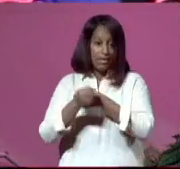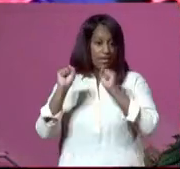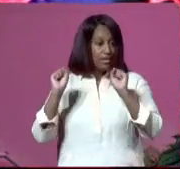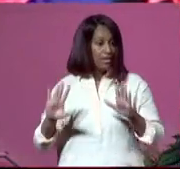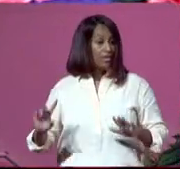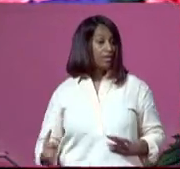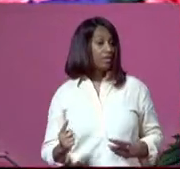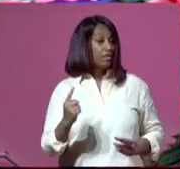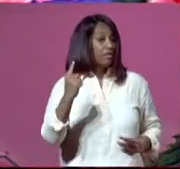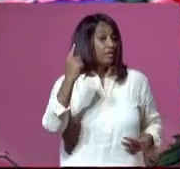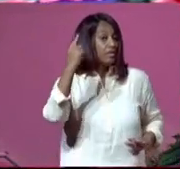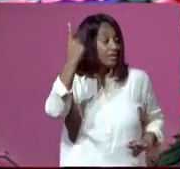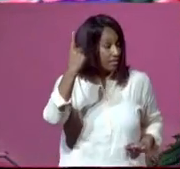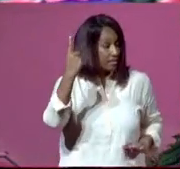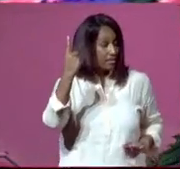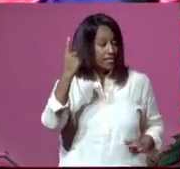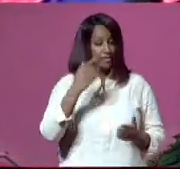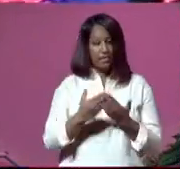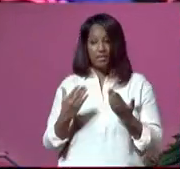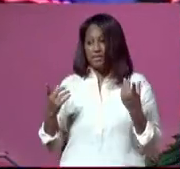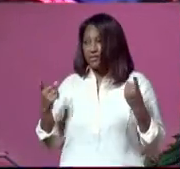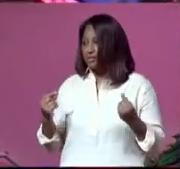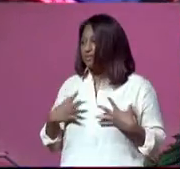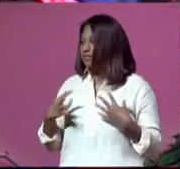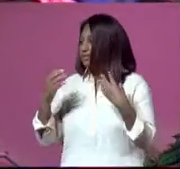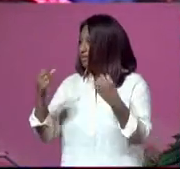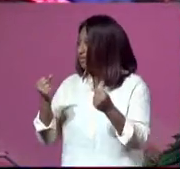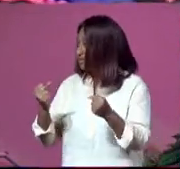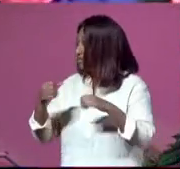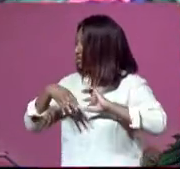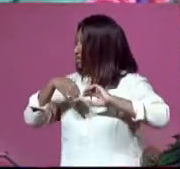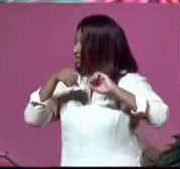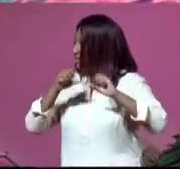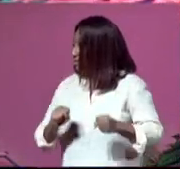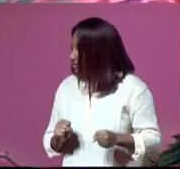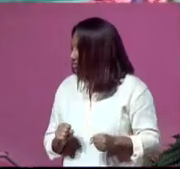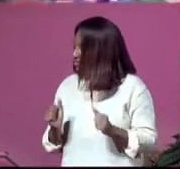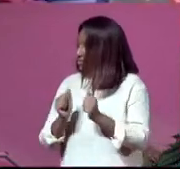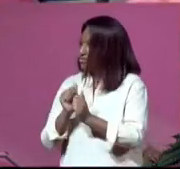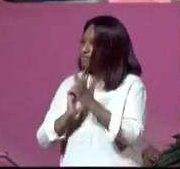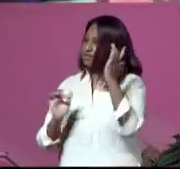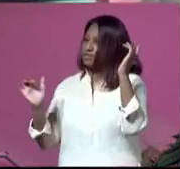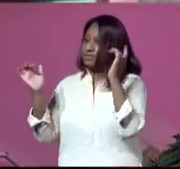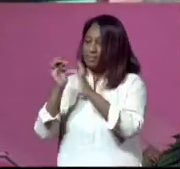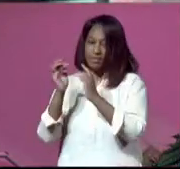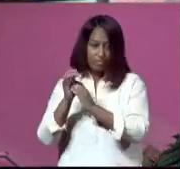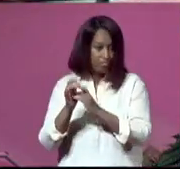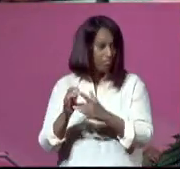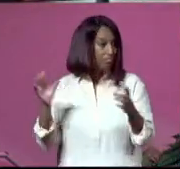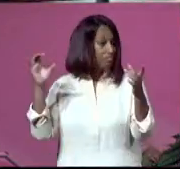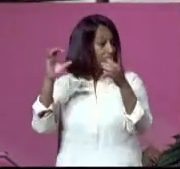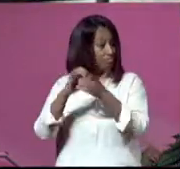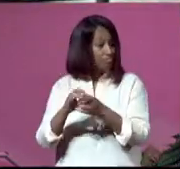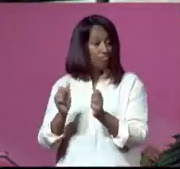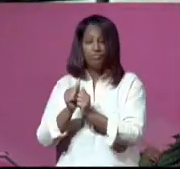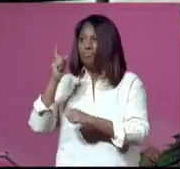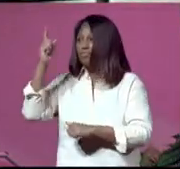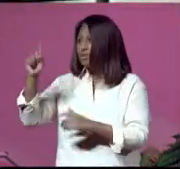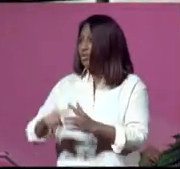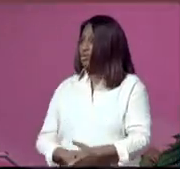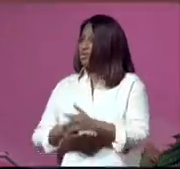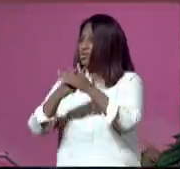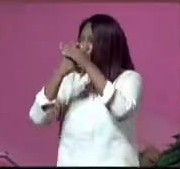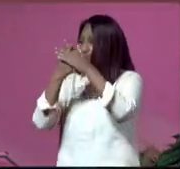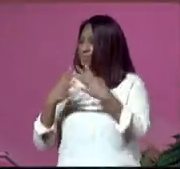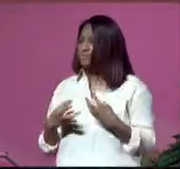be the first step in the healing of brokenness. Because it is through Jesus where the brokenness of relationship with you begins